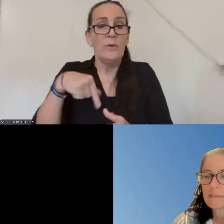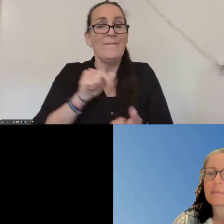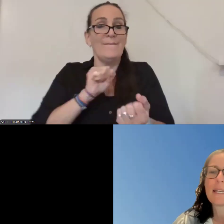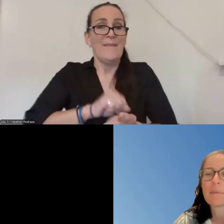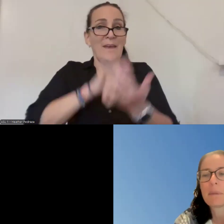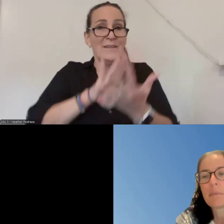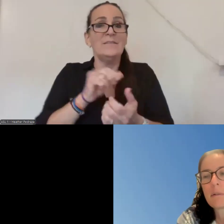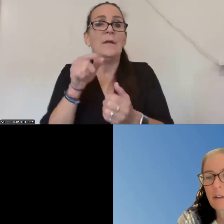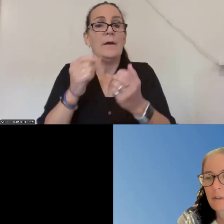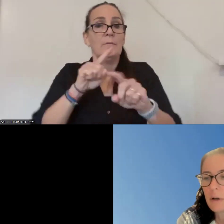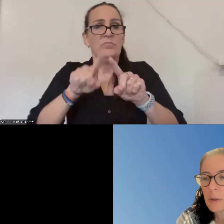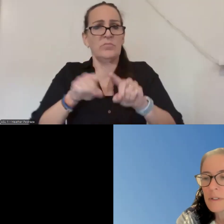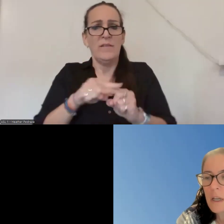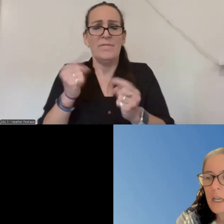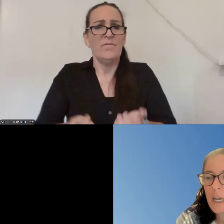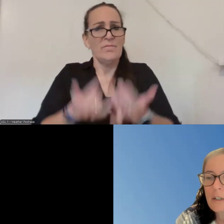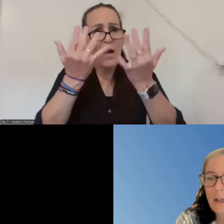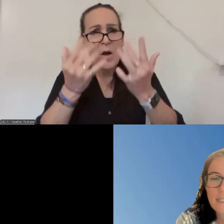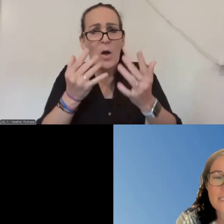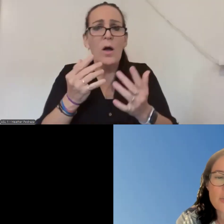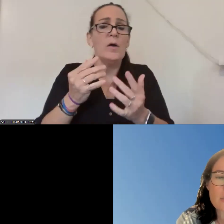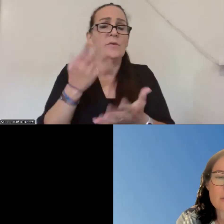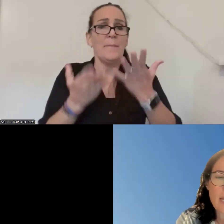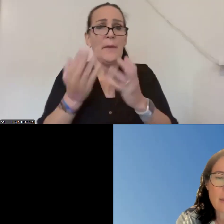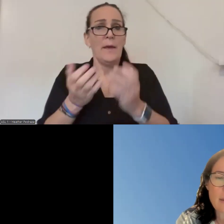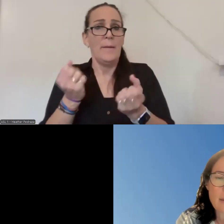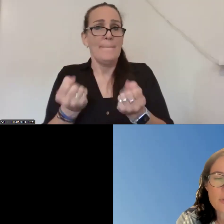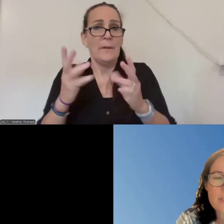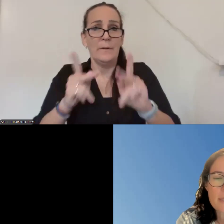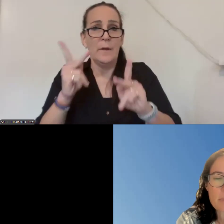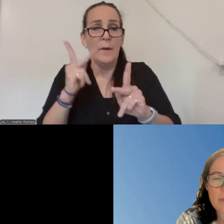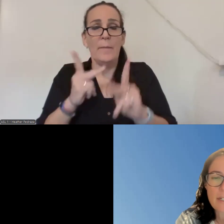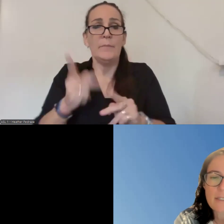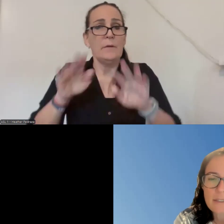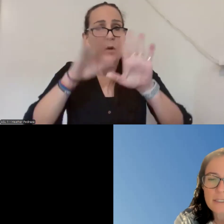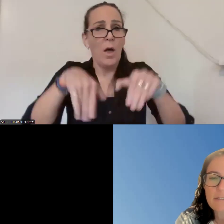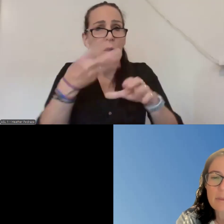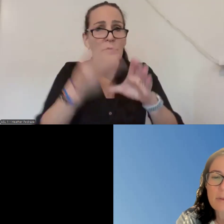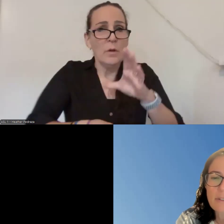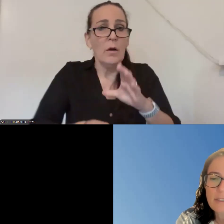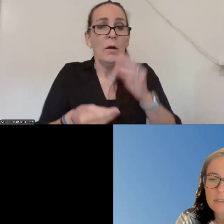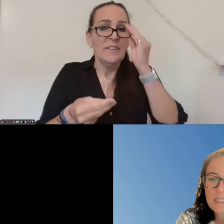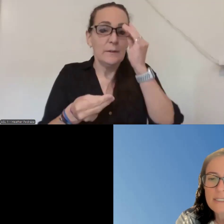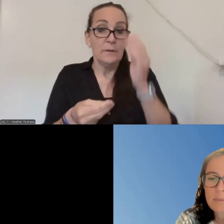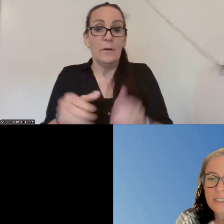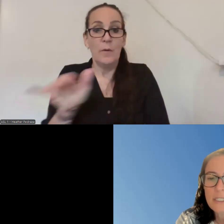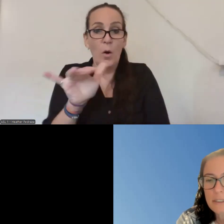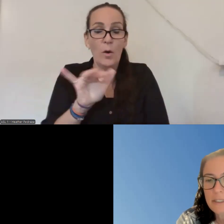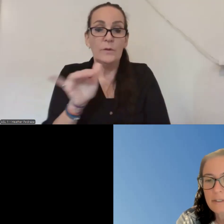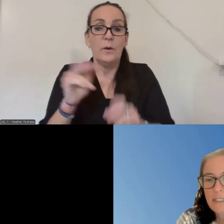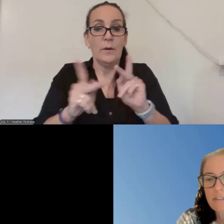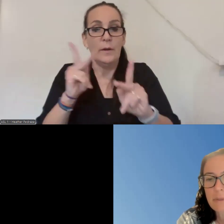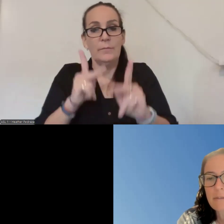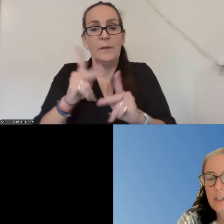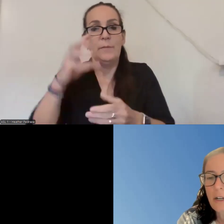populations, leaving many people without their homes, and calling attention to the gaps in our emergency preparedness that leave people with disabilities particularly